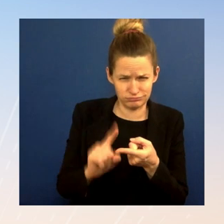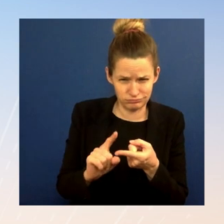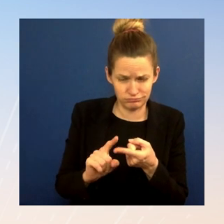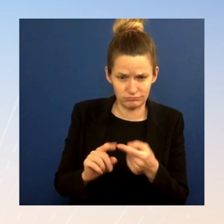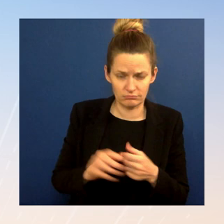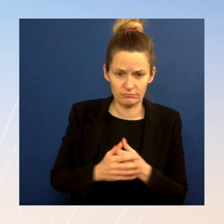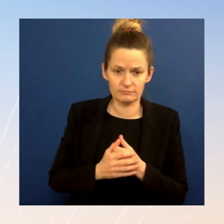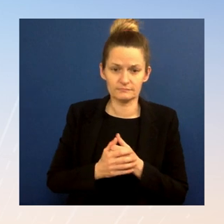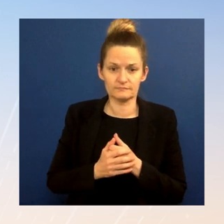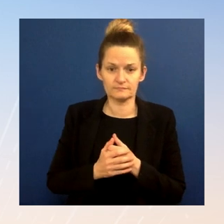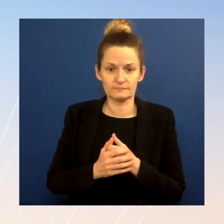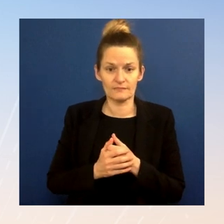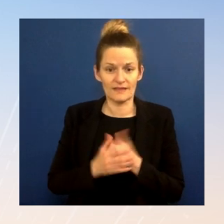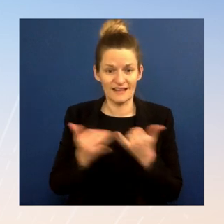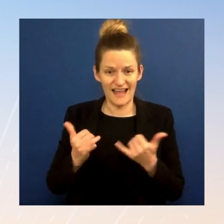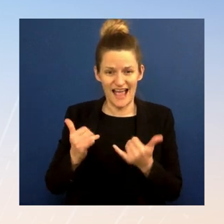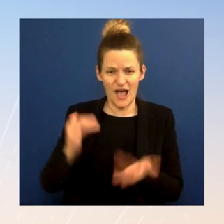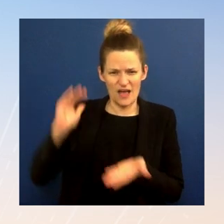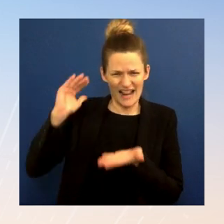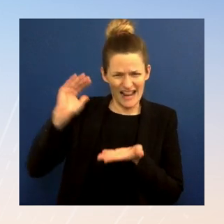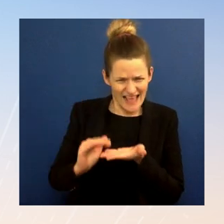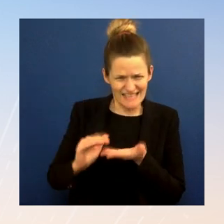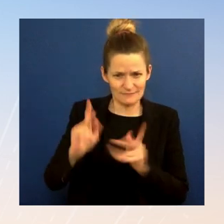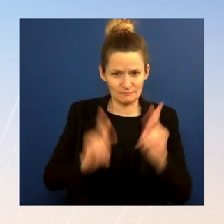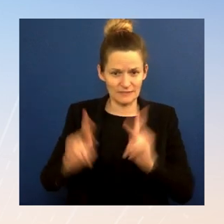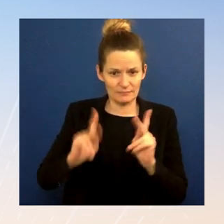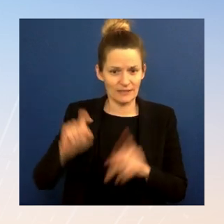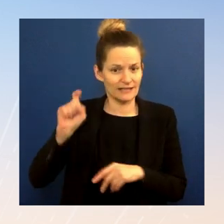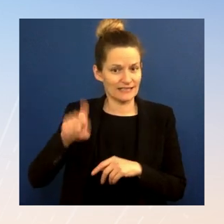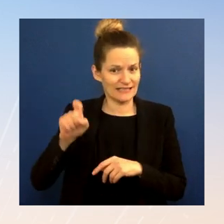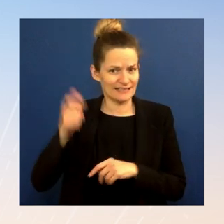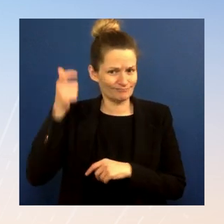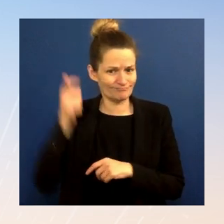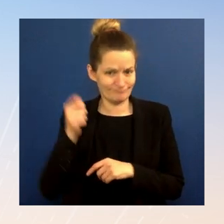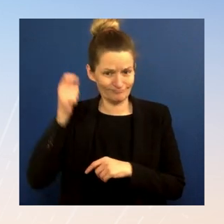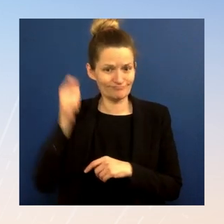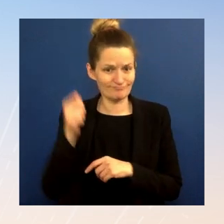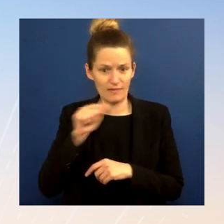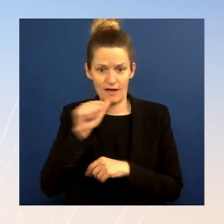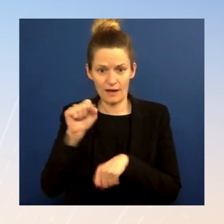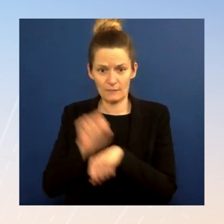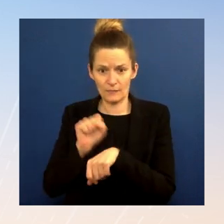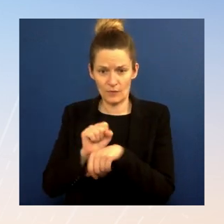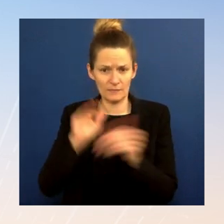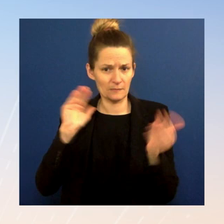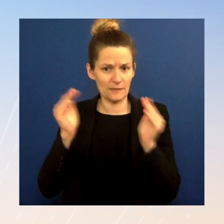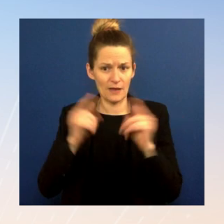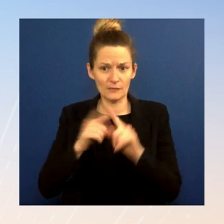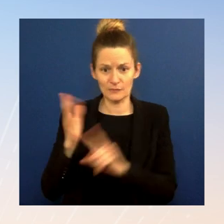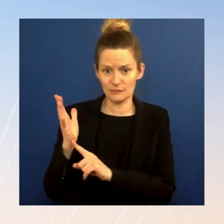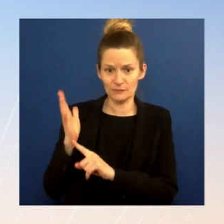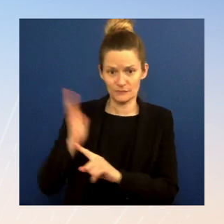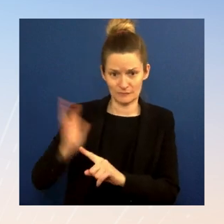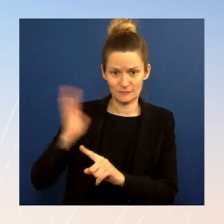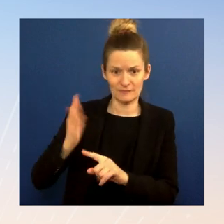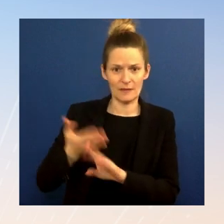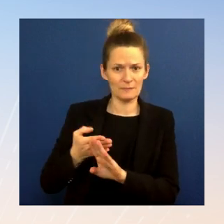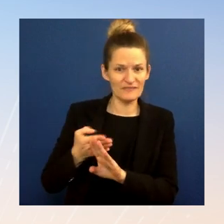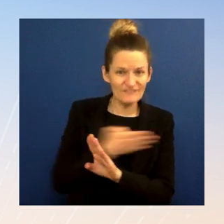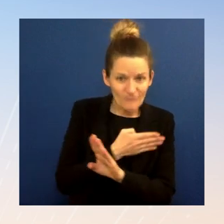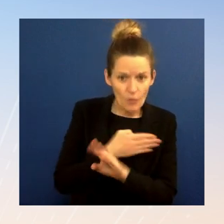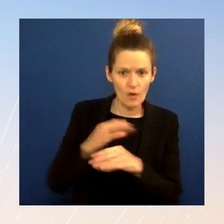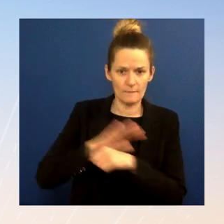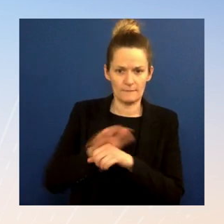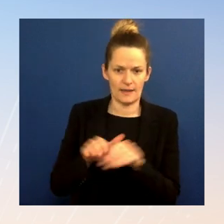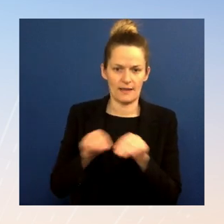means more Americans are getting back to work and fewer are drawing government benefits. As we've said many times, the data can be volatile week to